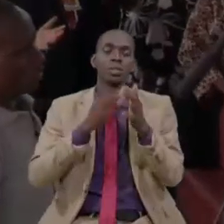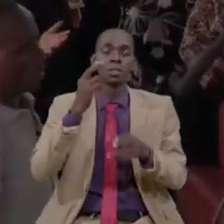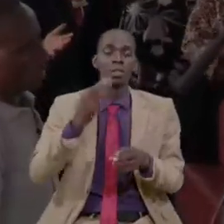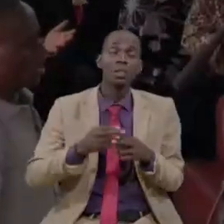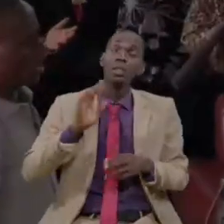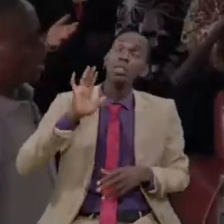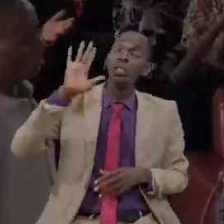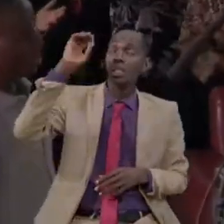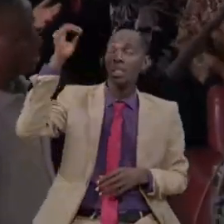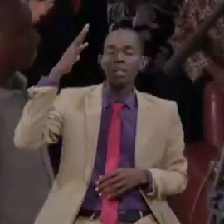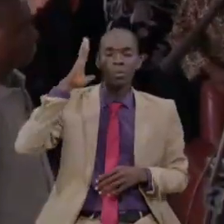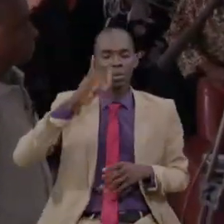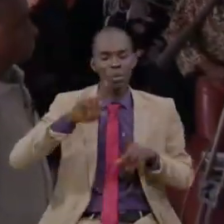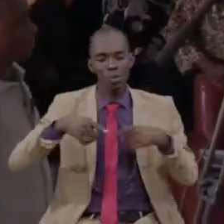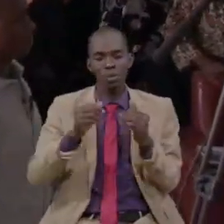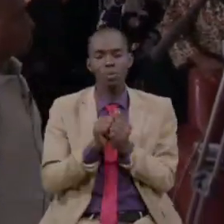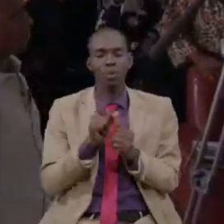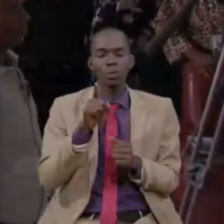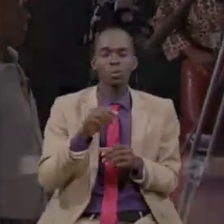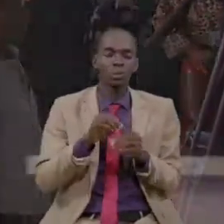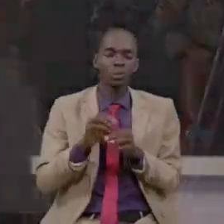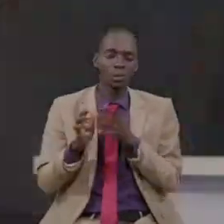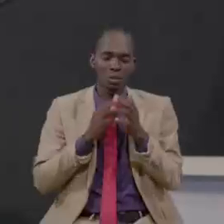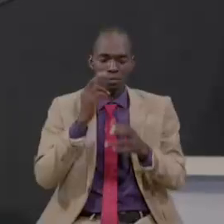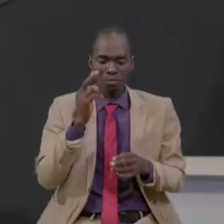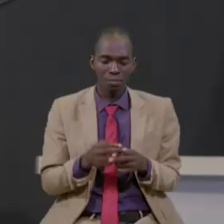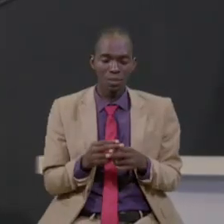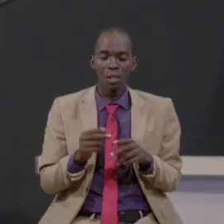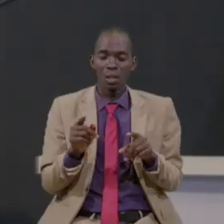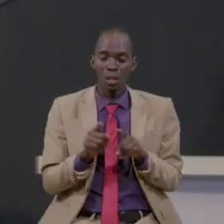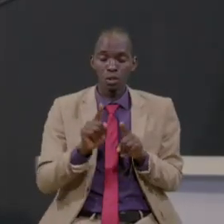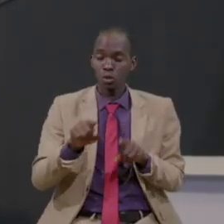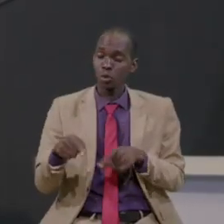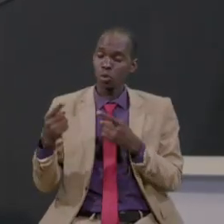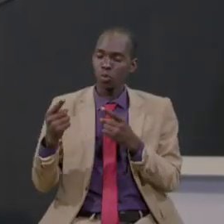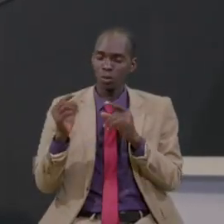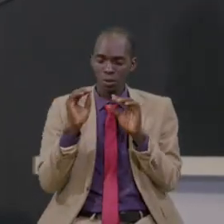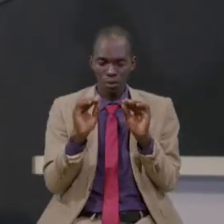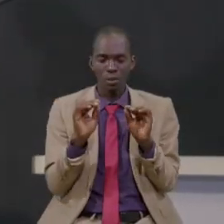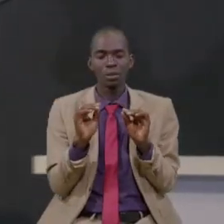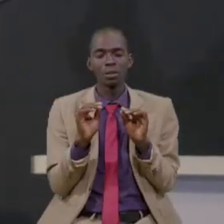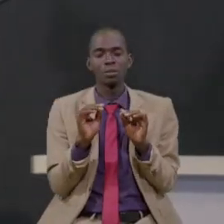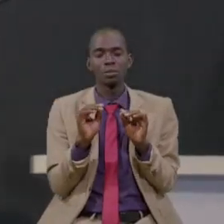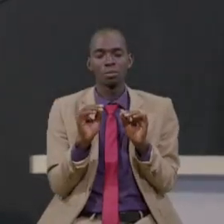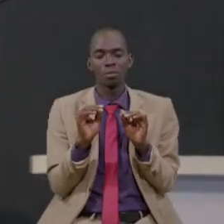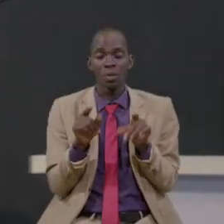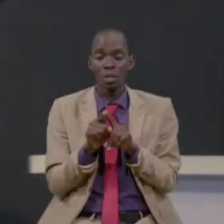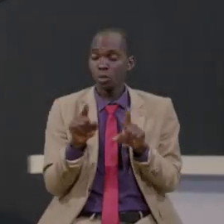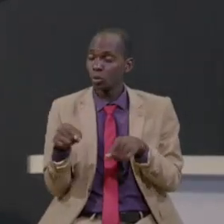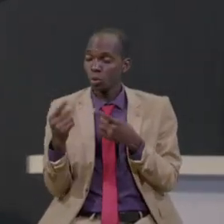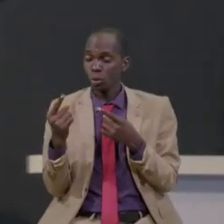with you. As you go, teach. As you go,